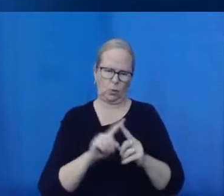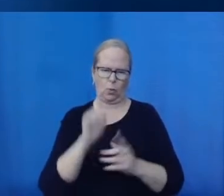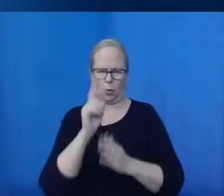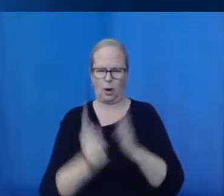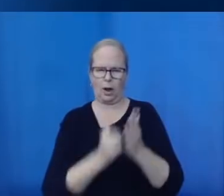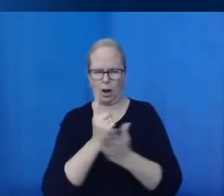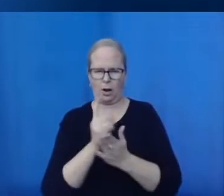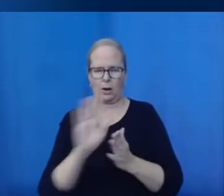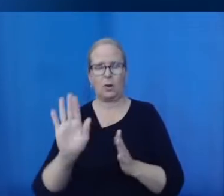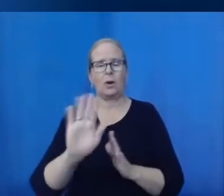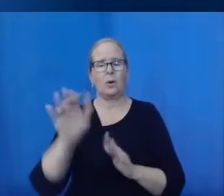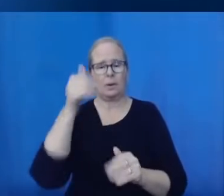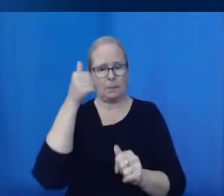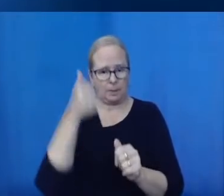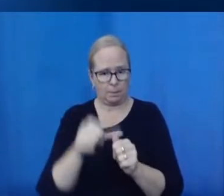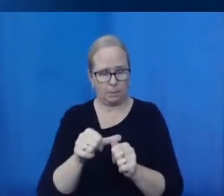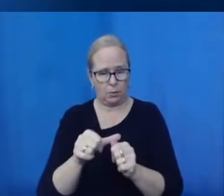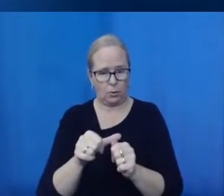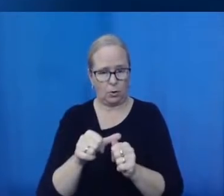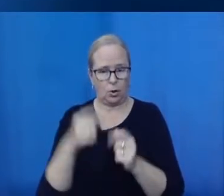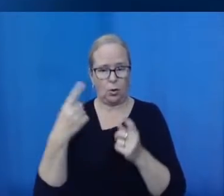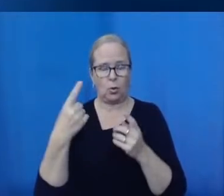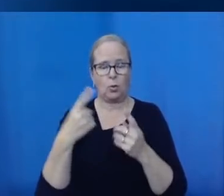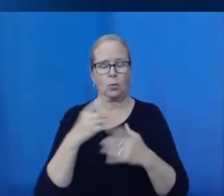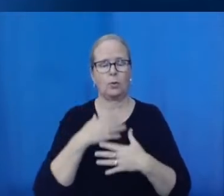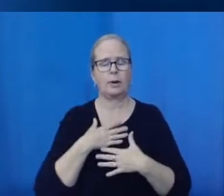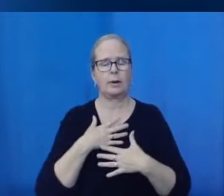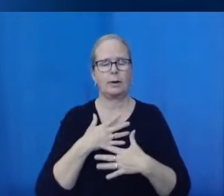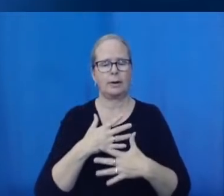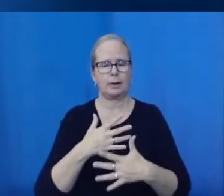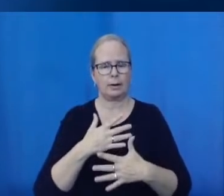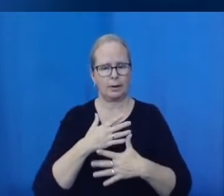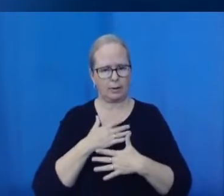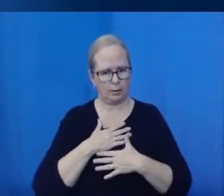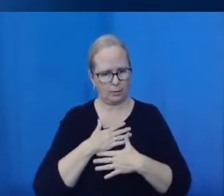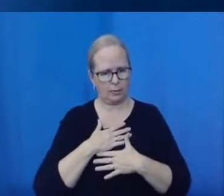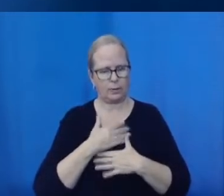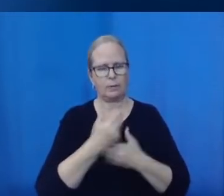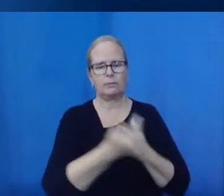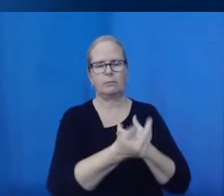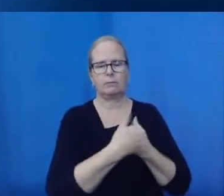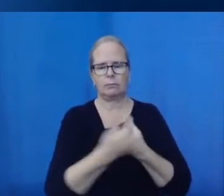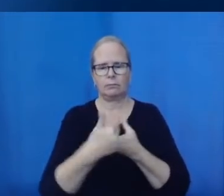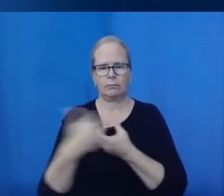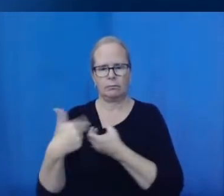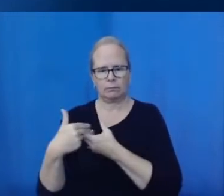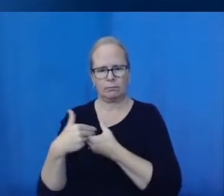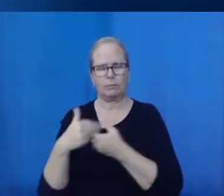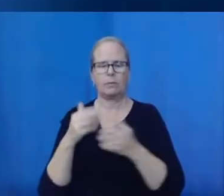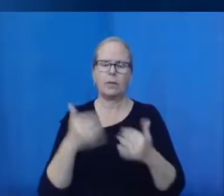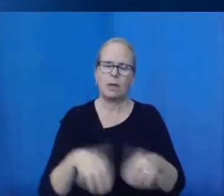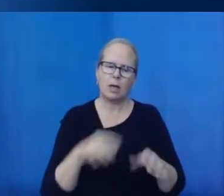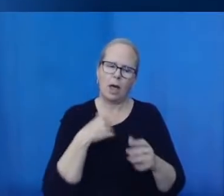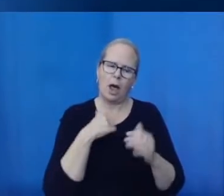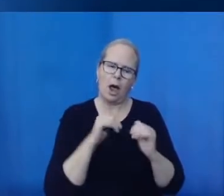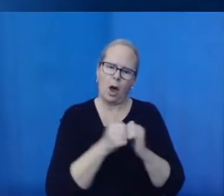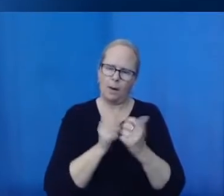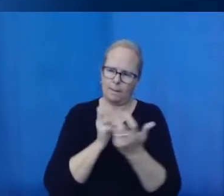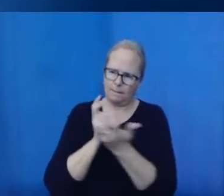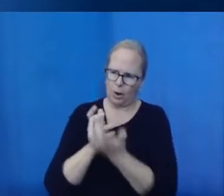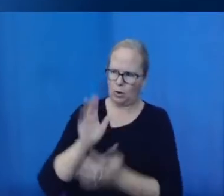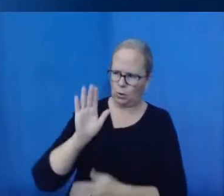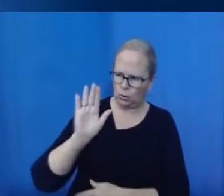whatever capacity works for you at this moment in time. Perfectly